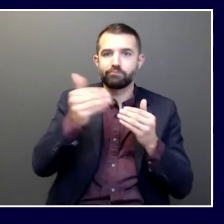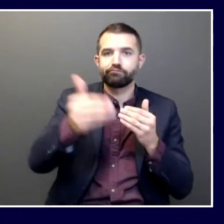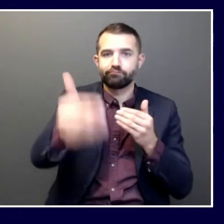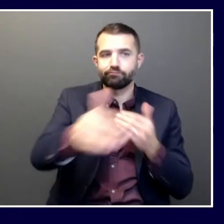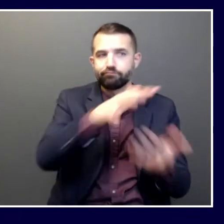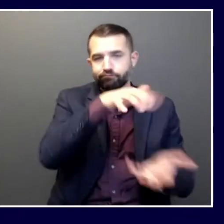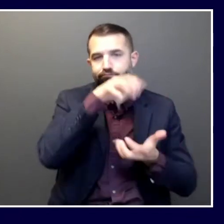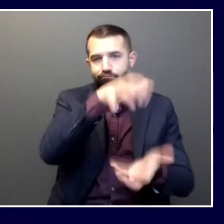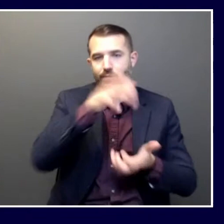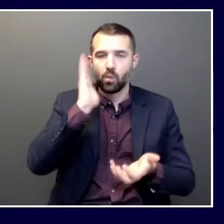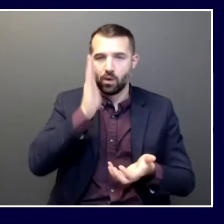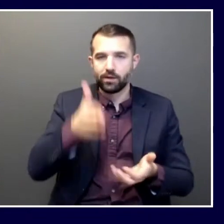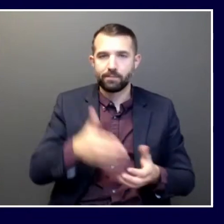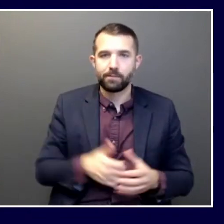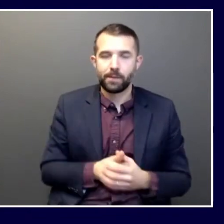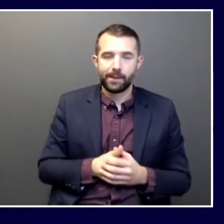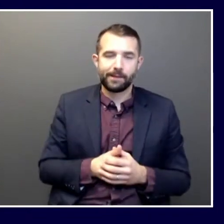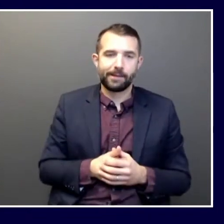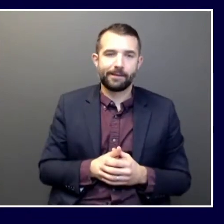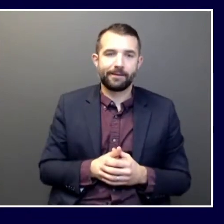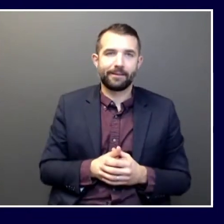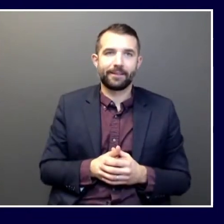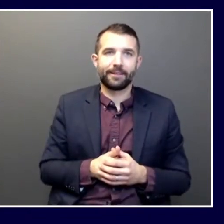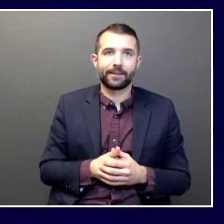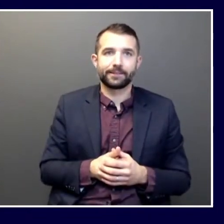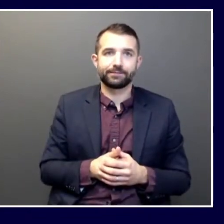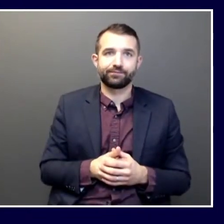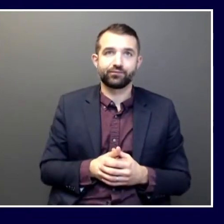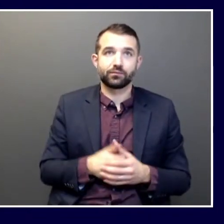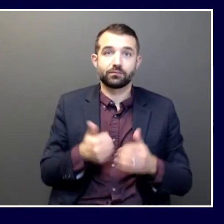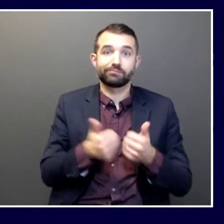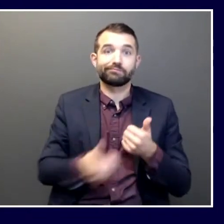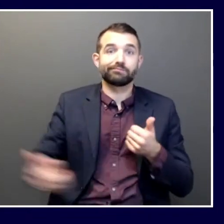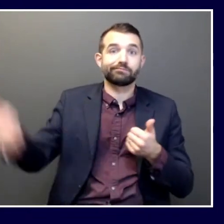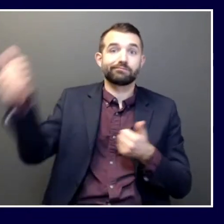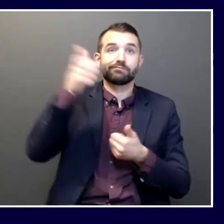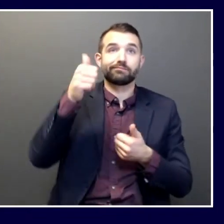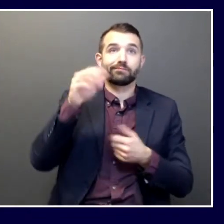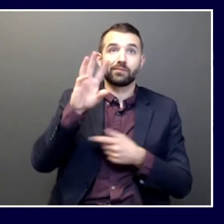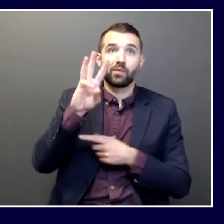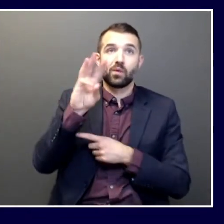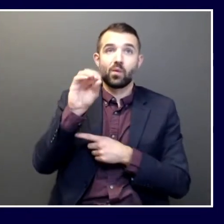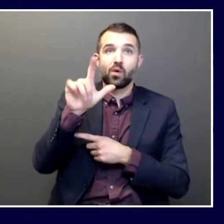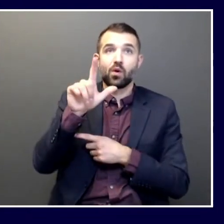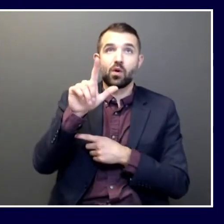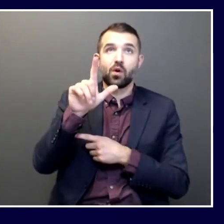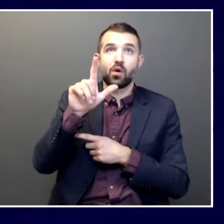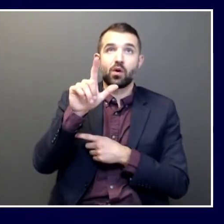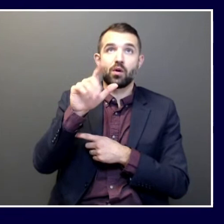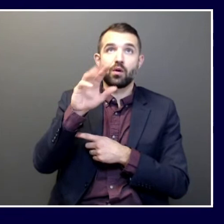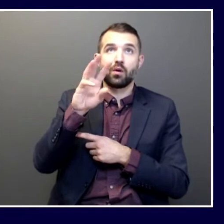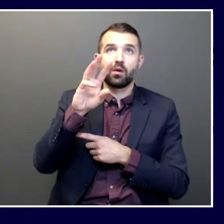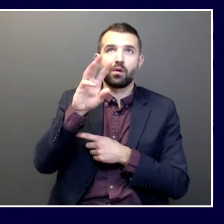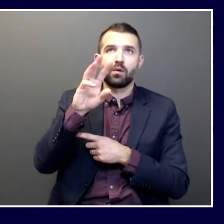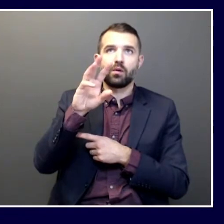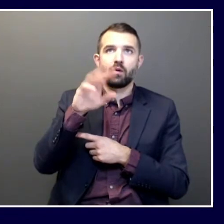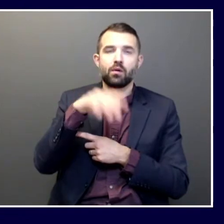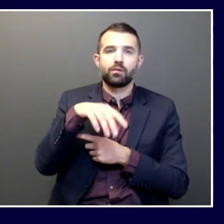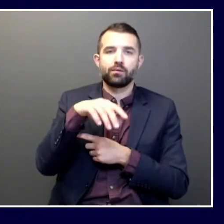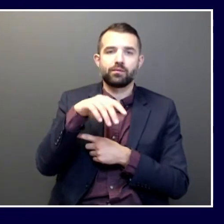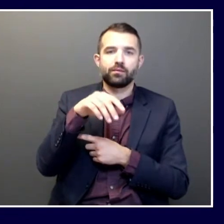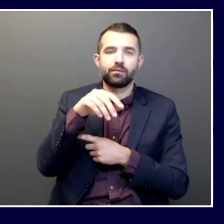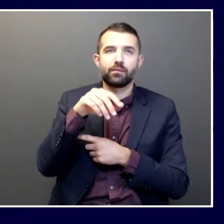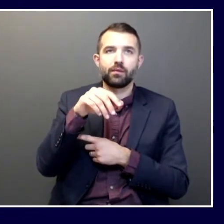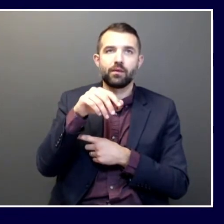As Dr. Walensky last night in her statement approving or recommending these vaccines noted that